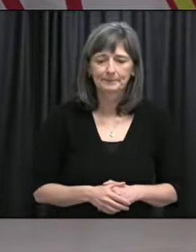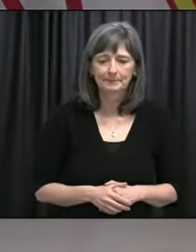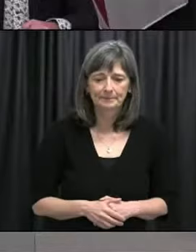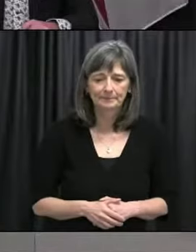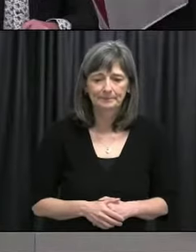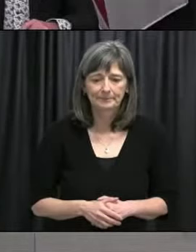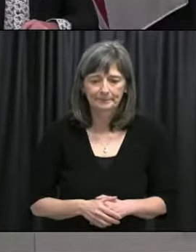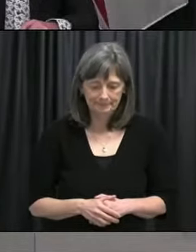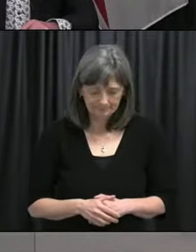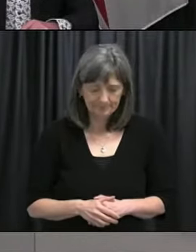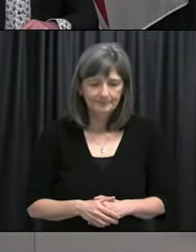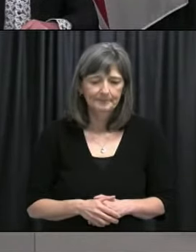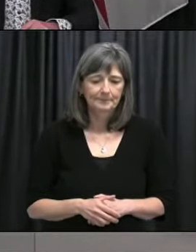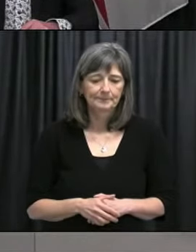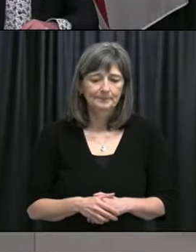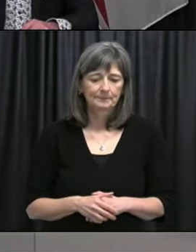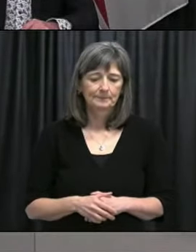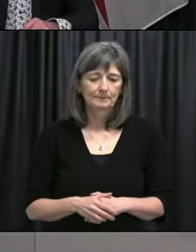Thank you.